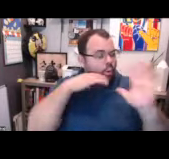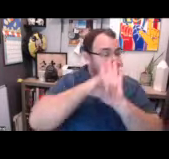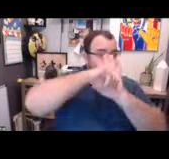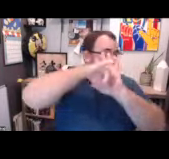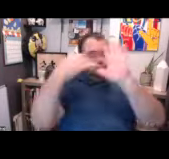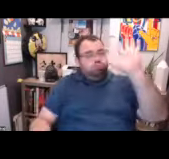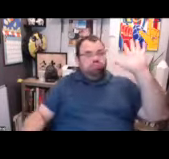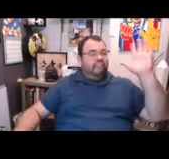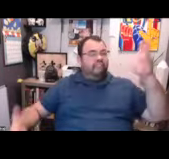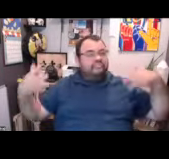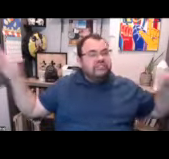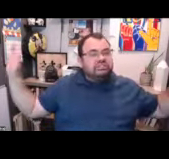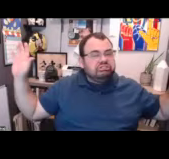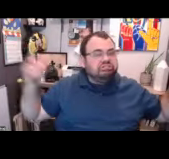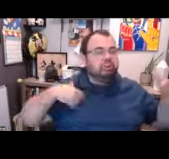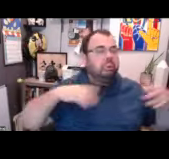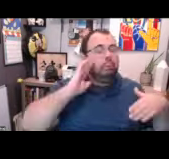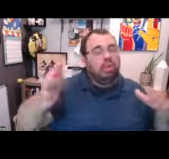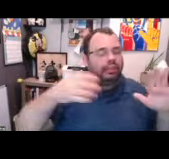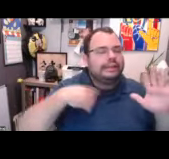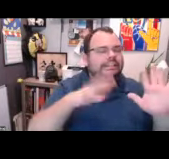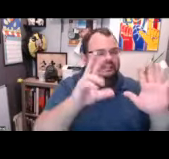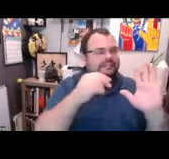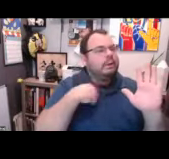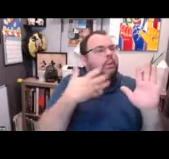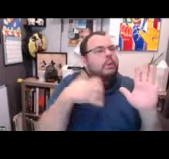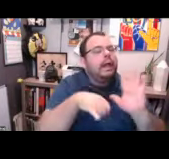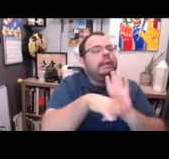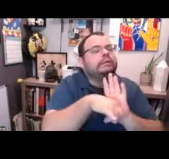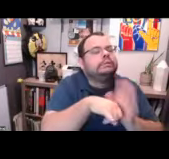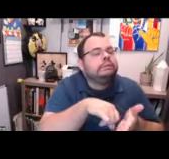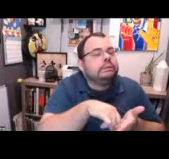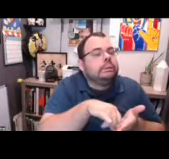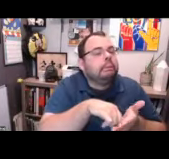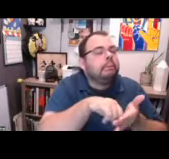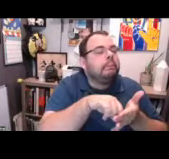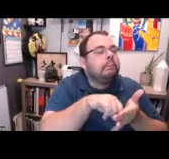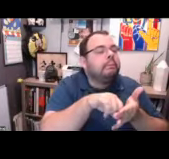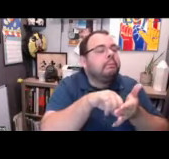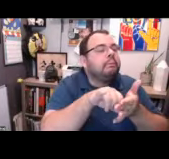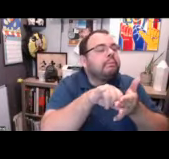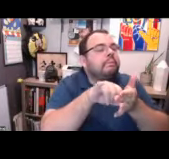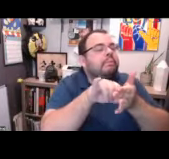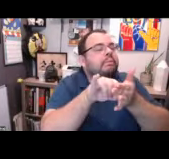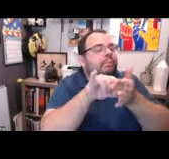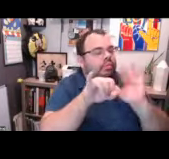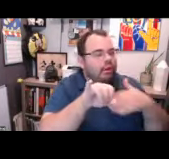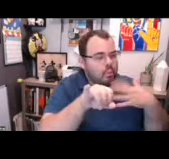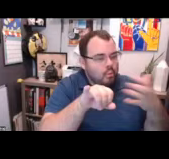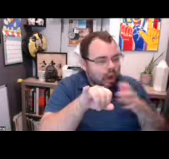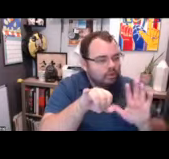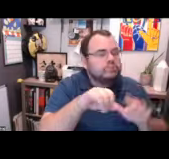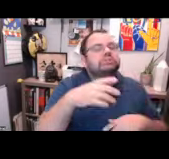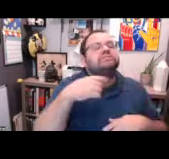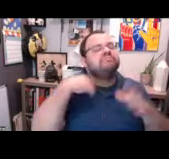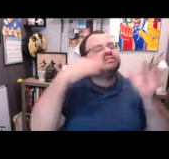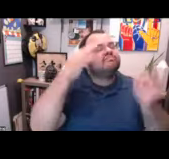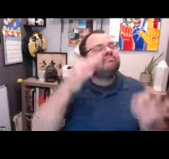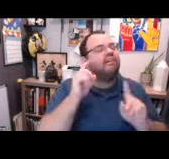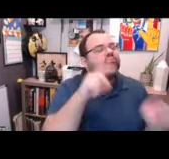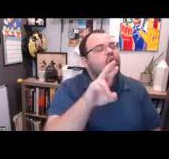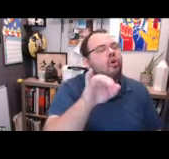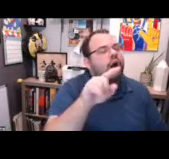I mean, I got it out, I would have been destroyed completely. They would have destroyed me, but because I didn't have it for myself. But I